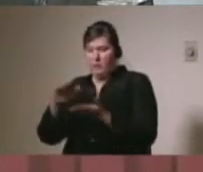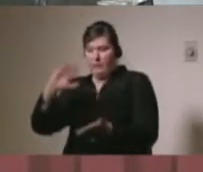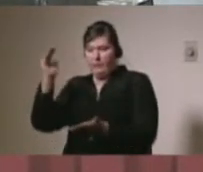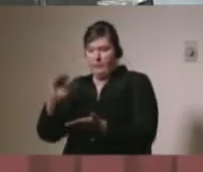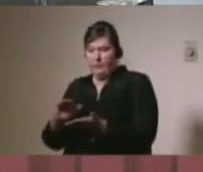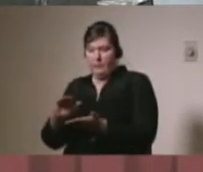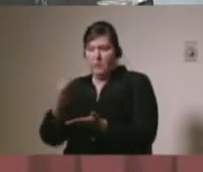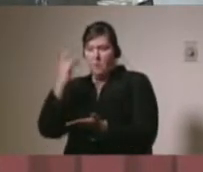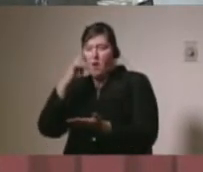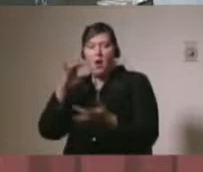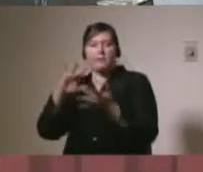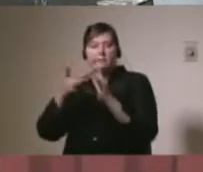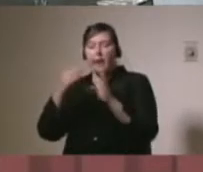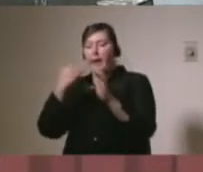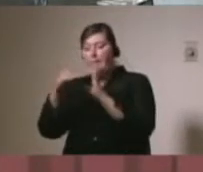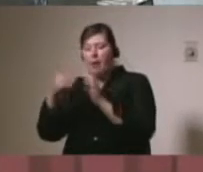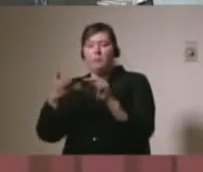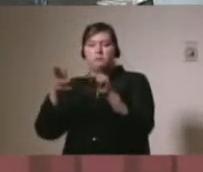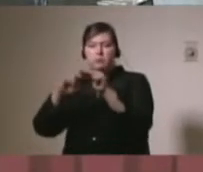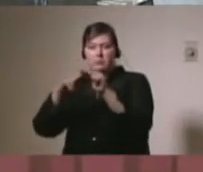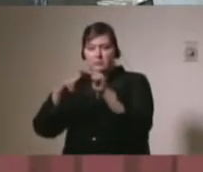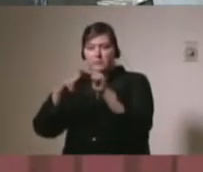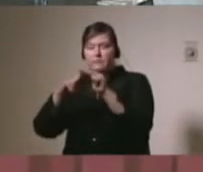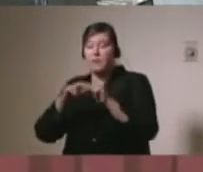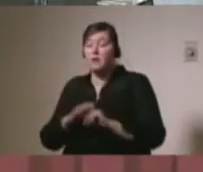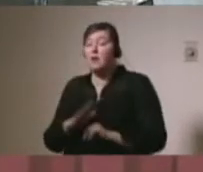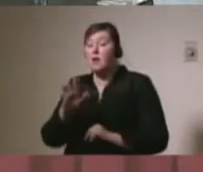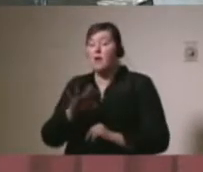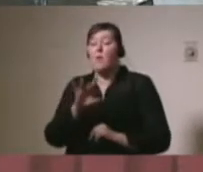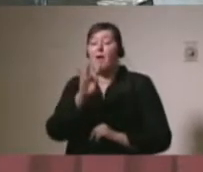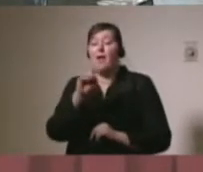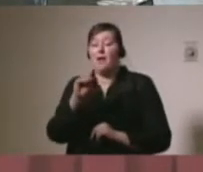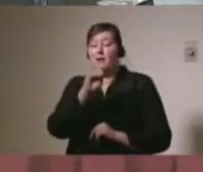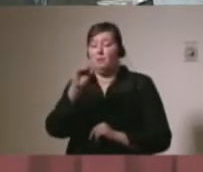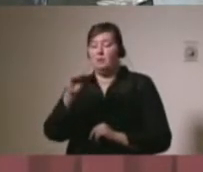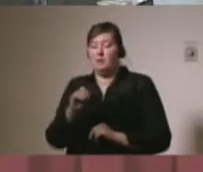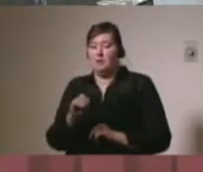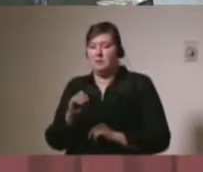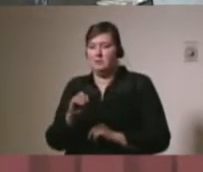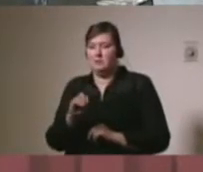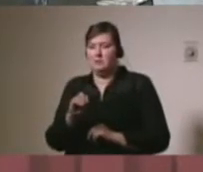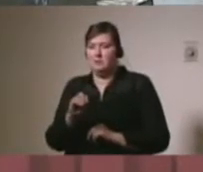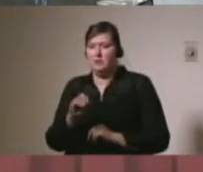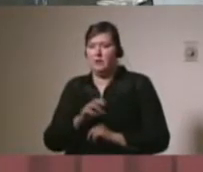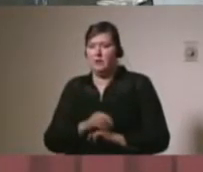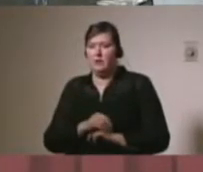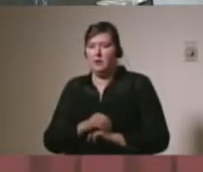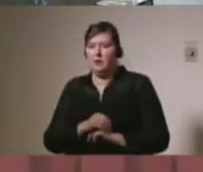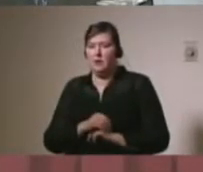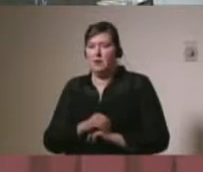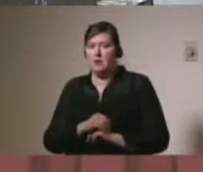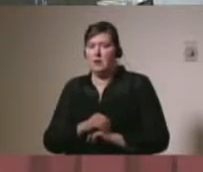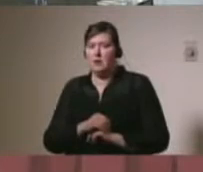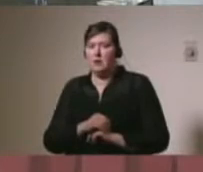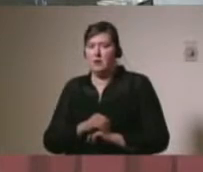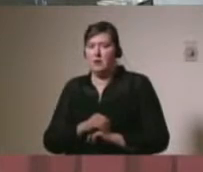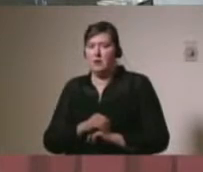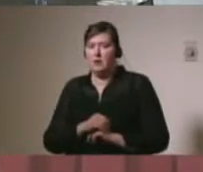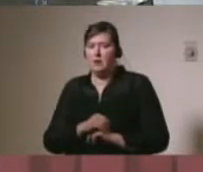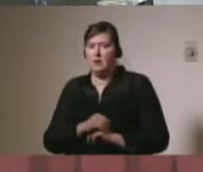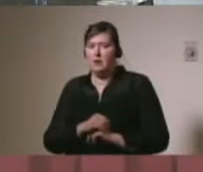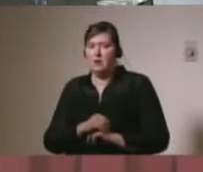80% of New Zealand Post's revenue comes from